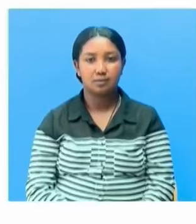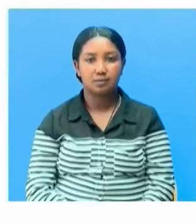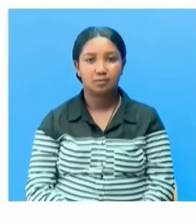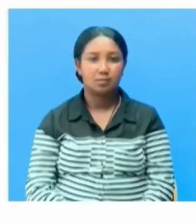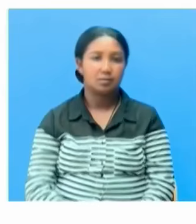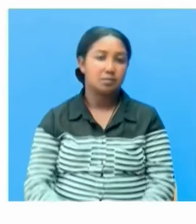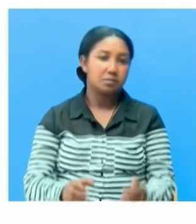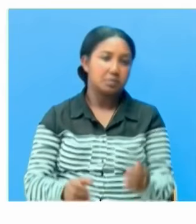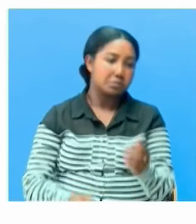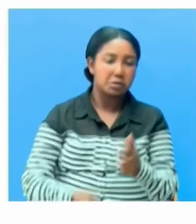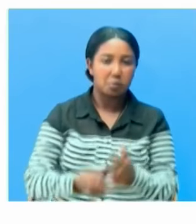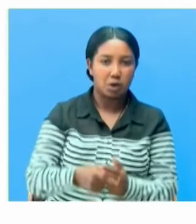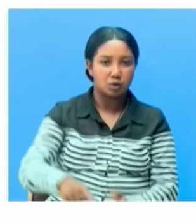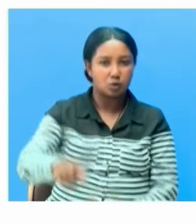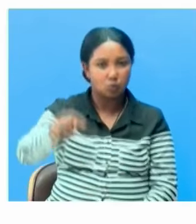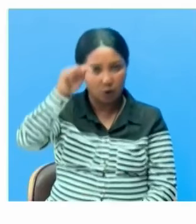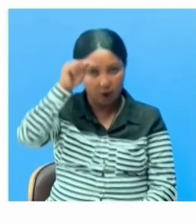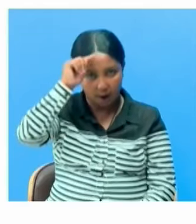Tola